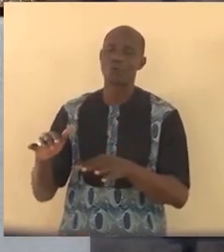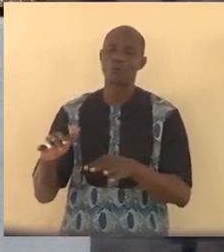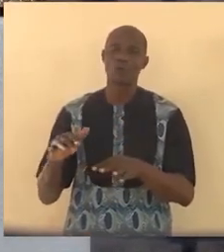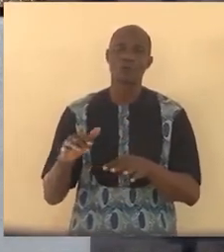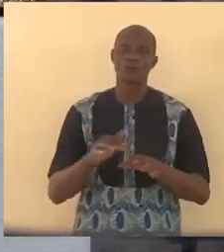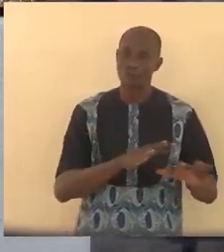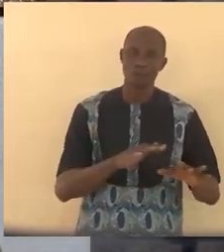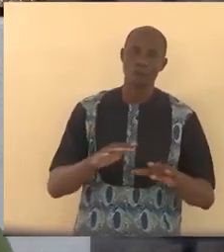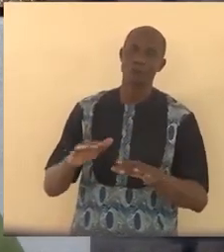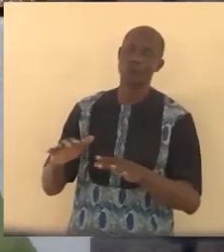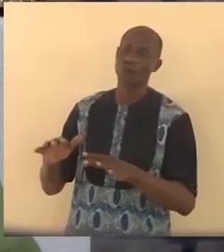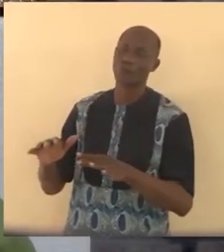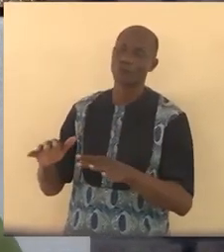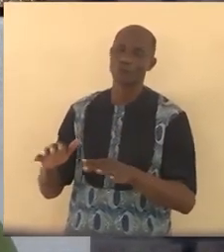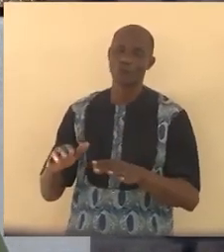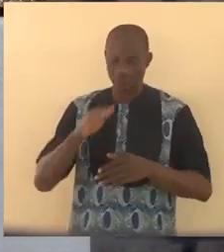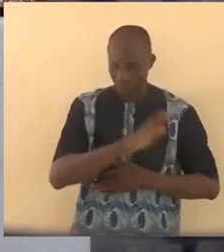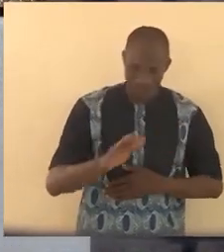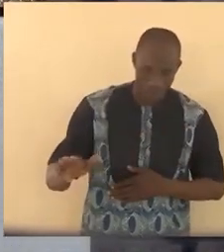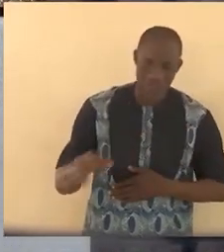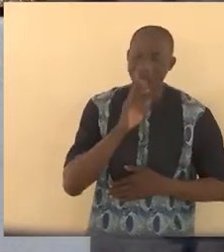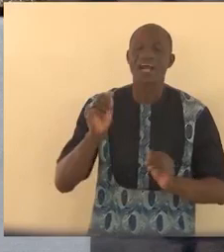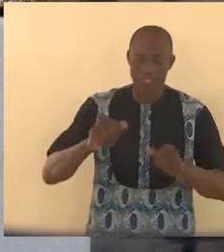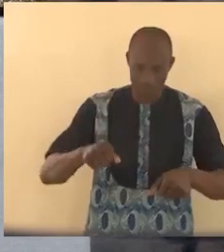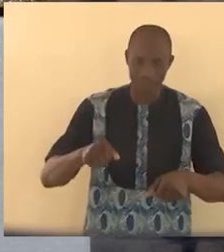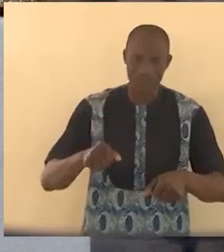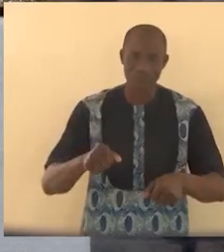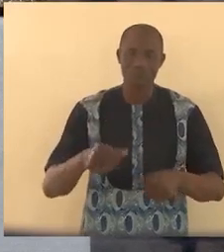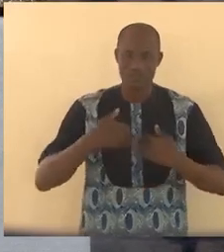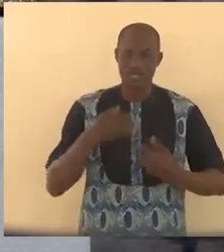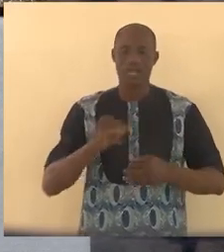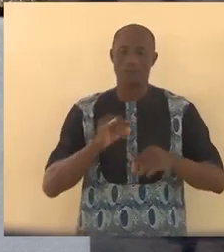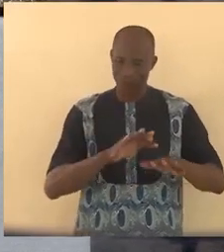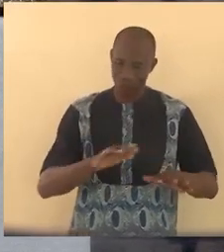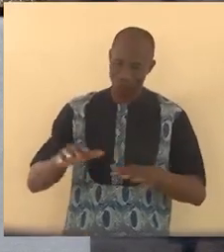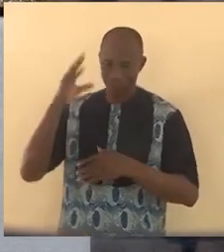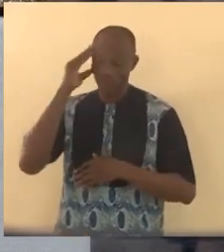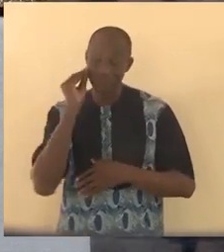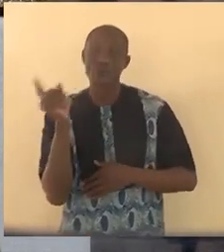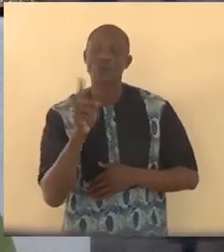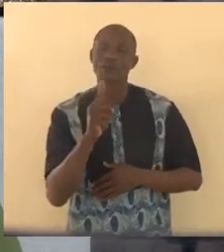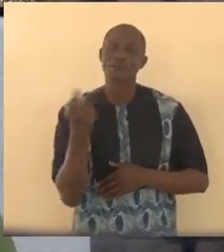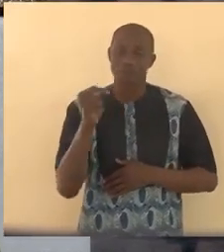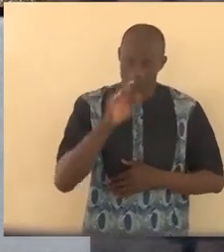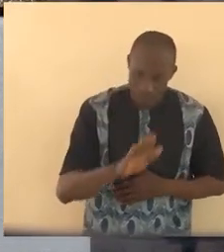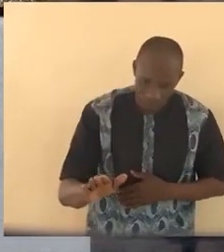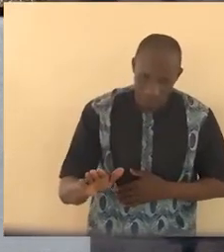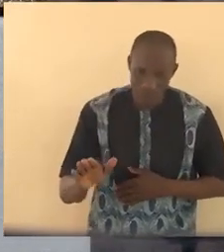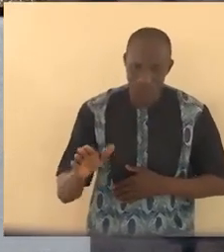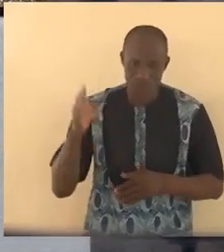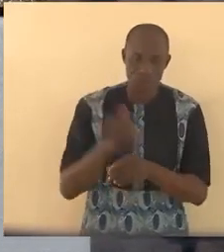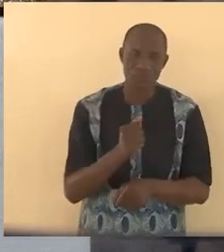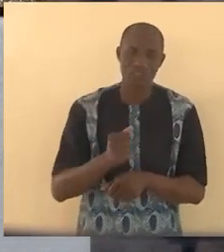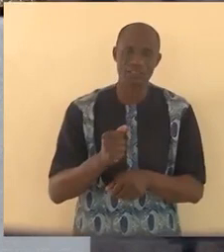Flow, F-L-O-W. Children are capable of having flow experiences where the child takes